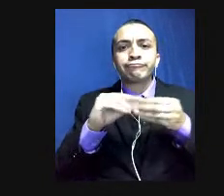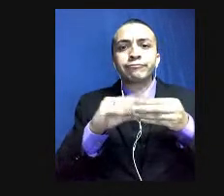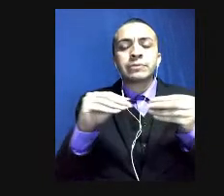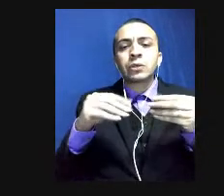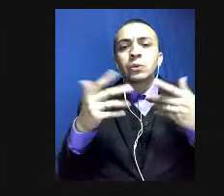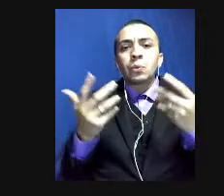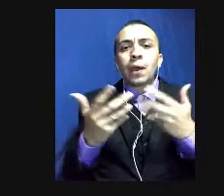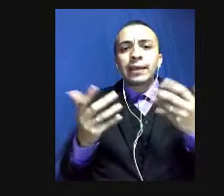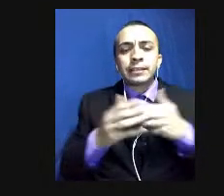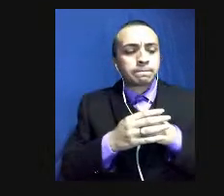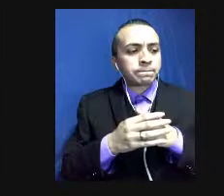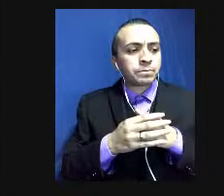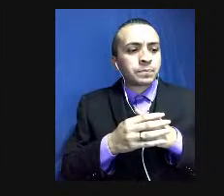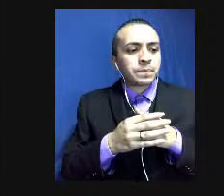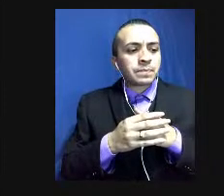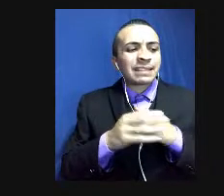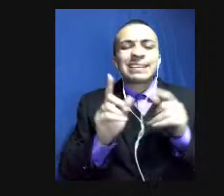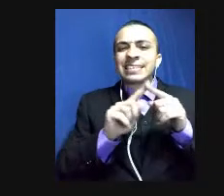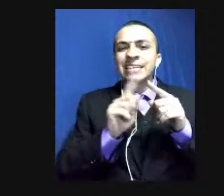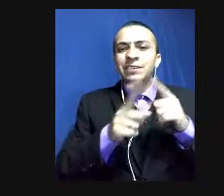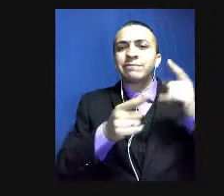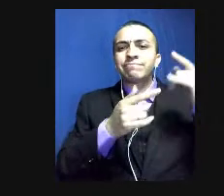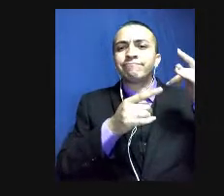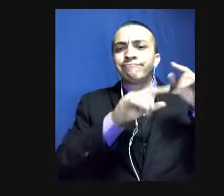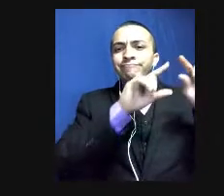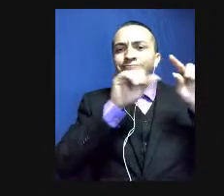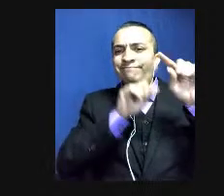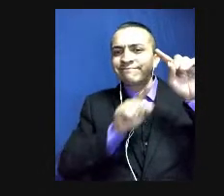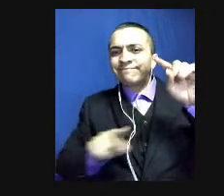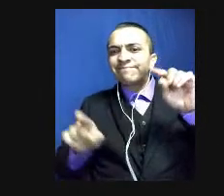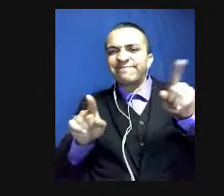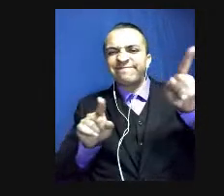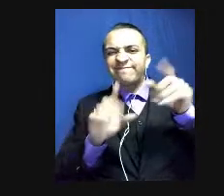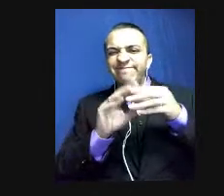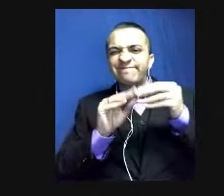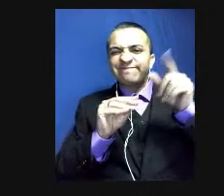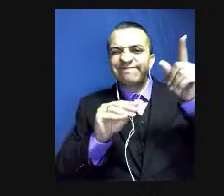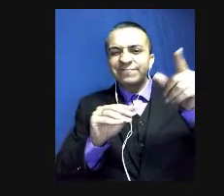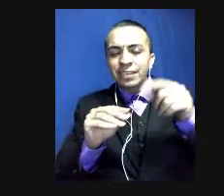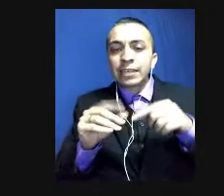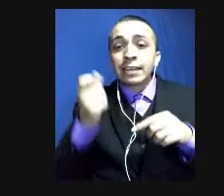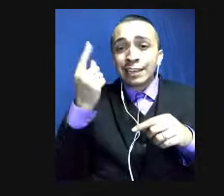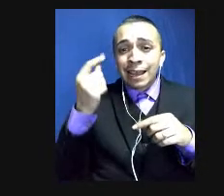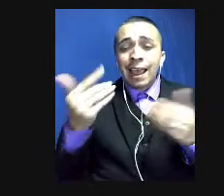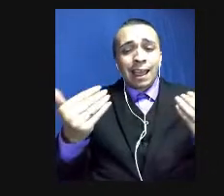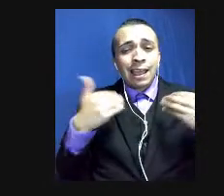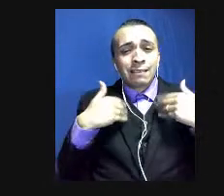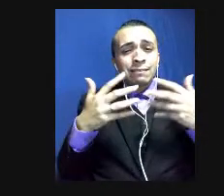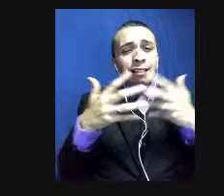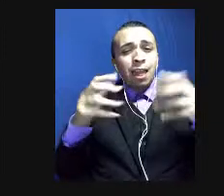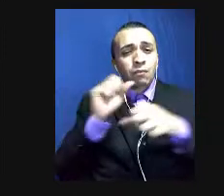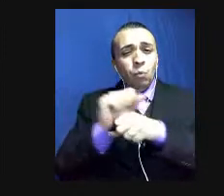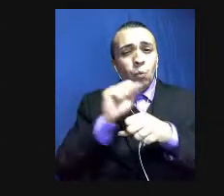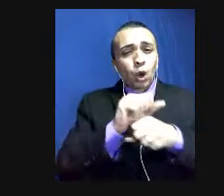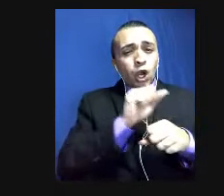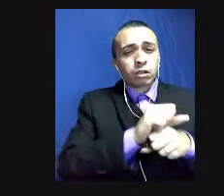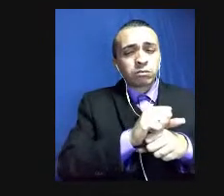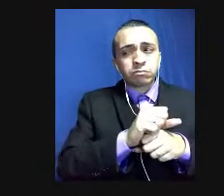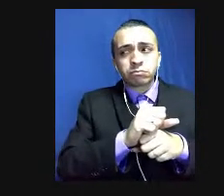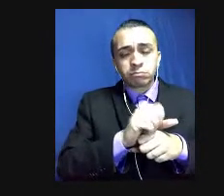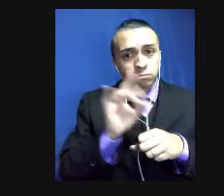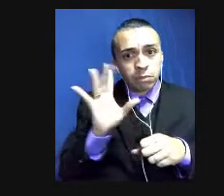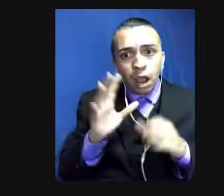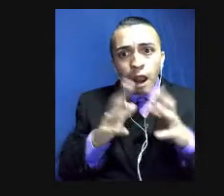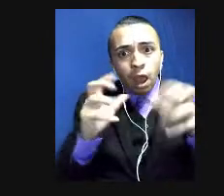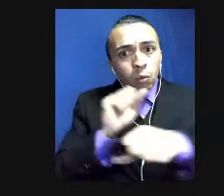watershed protection and all that. Again, when the operations was talking about repair, there's quite a bit of work, a lot of work, in fact, going